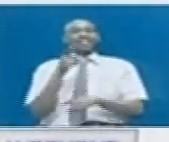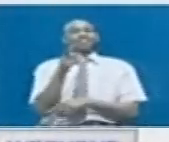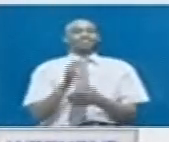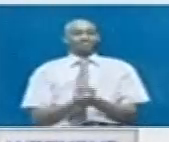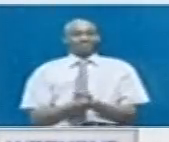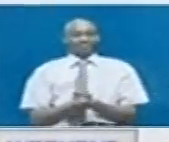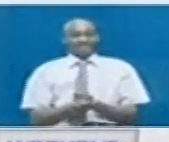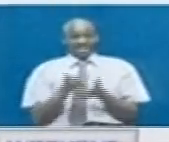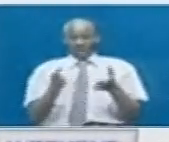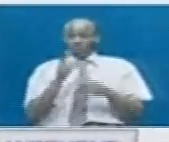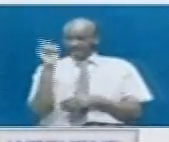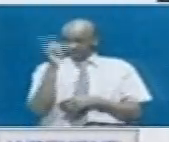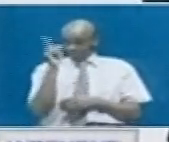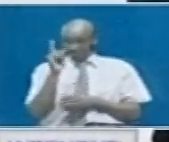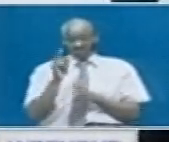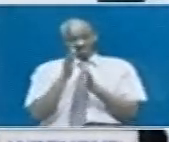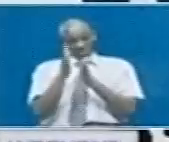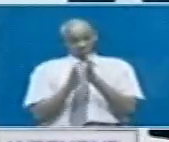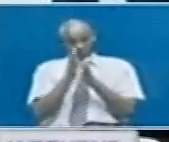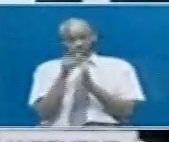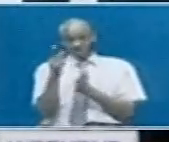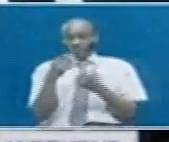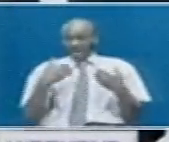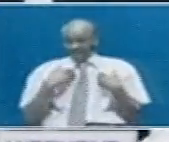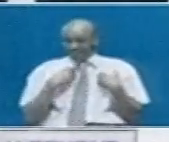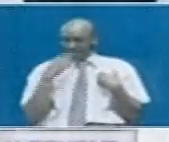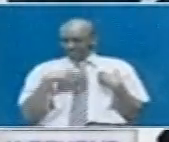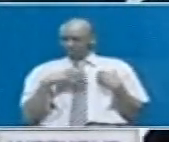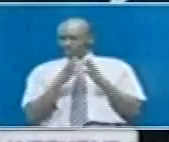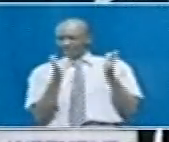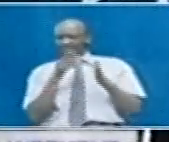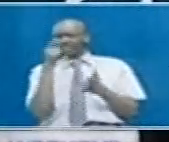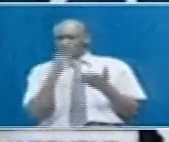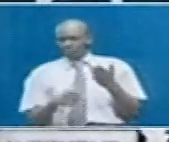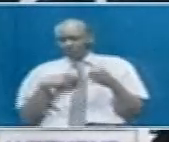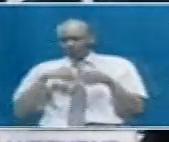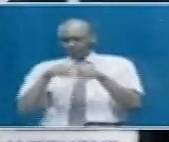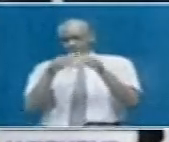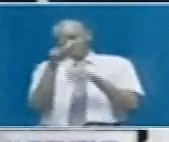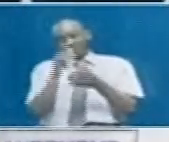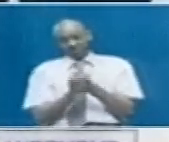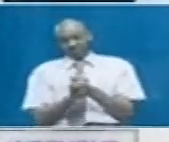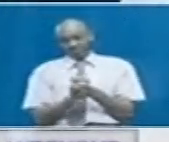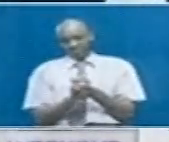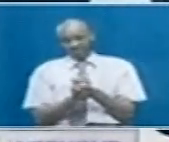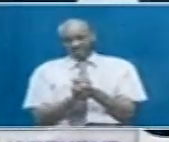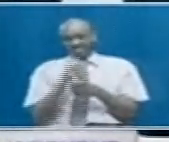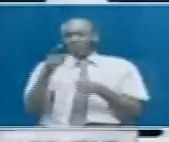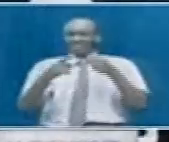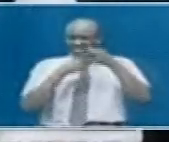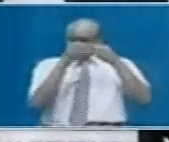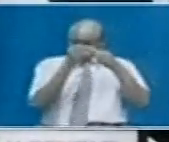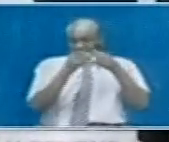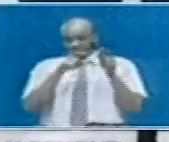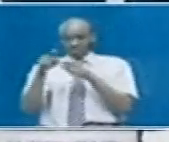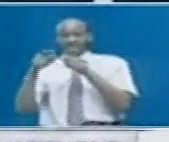The Nairobi Railway Social Institute was a theatre where a curious public went to follow the case in which 60 of the